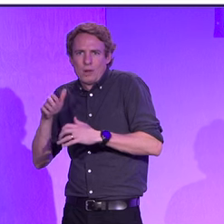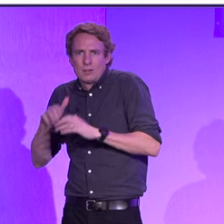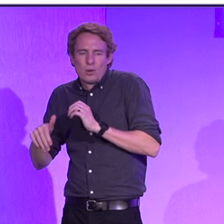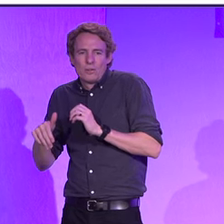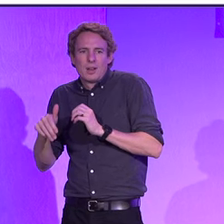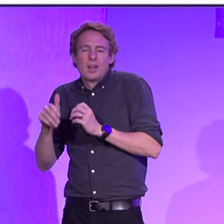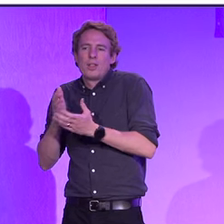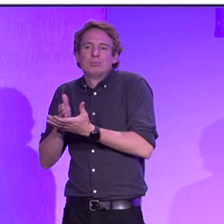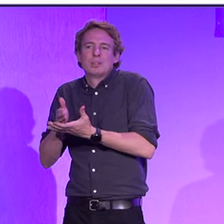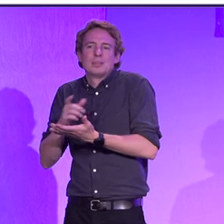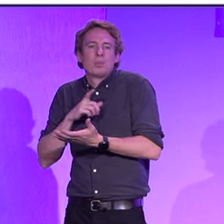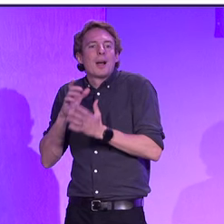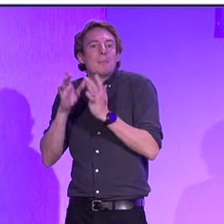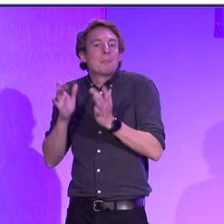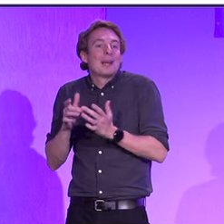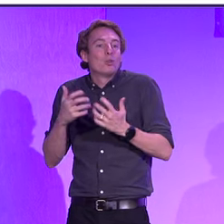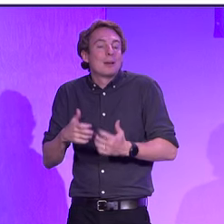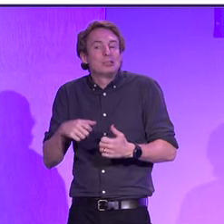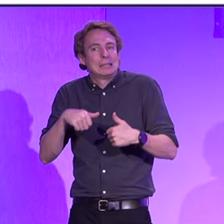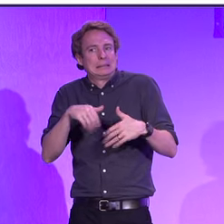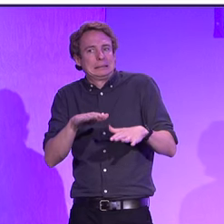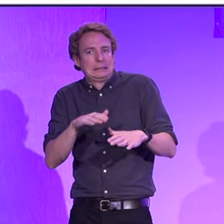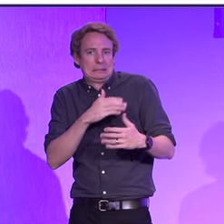that the platform engineering team makes.